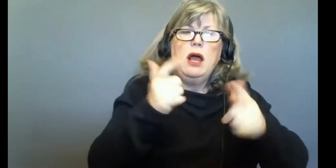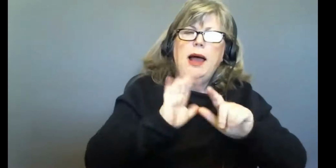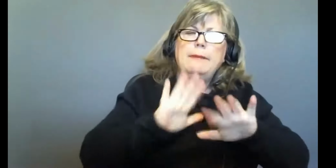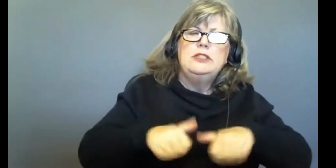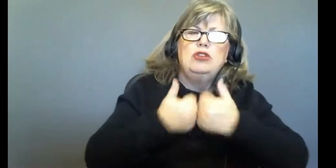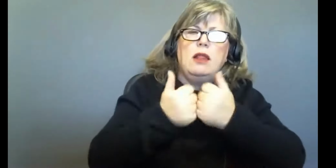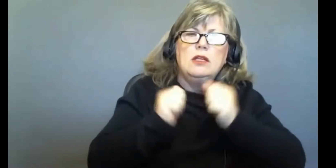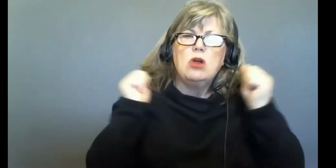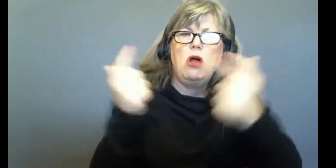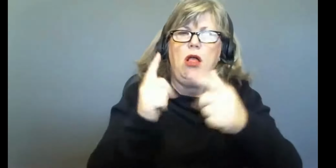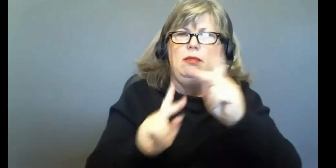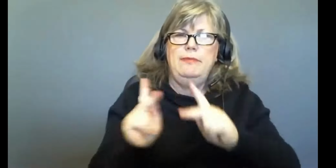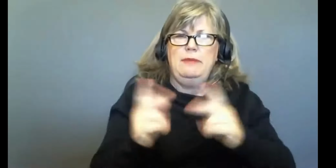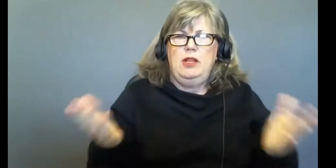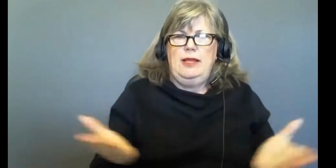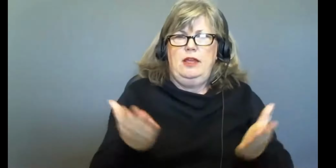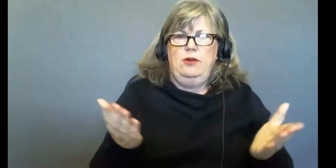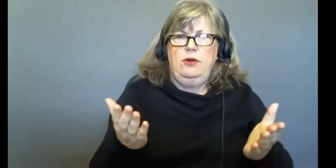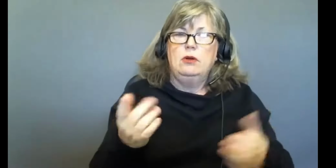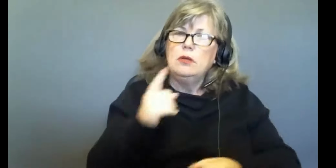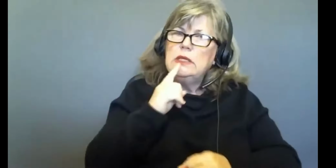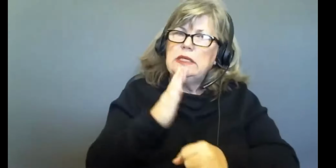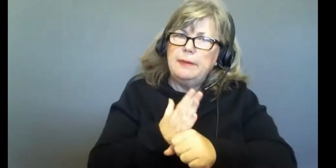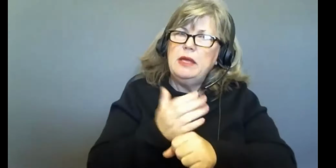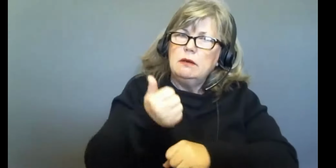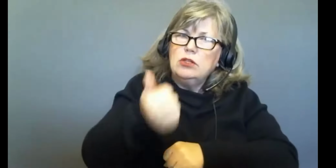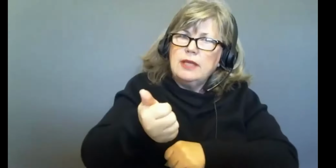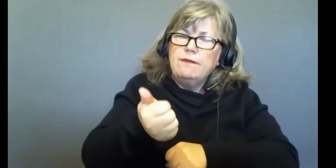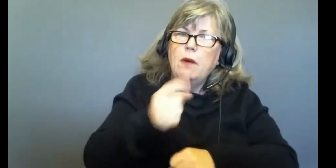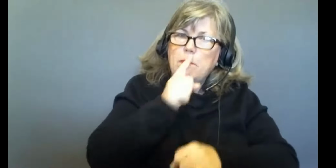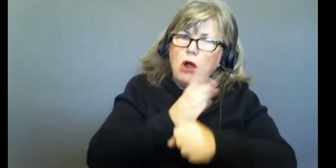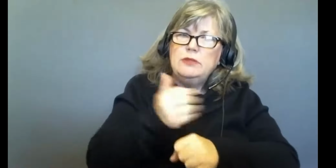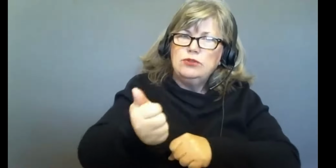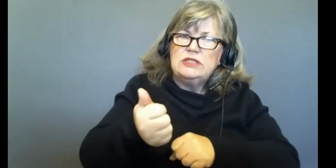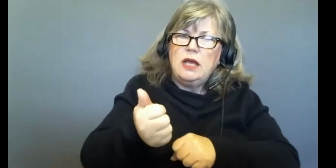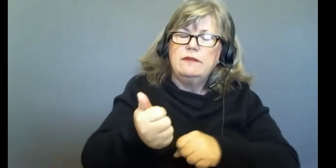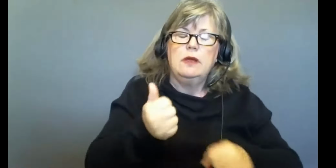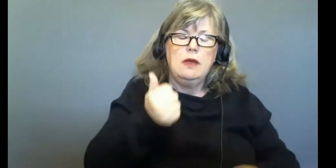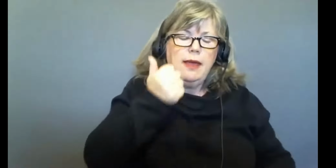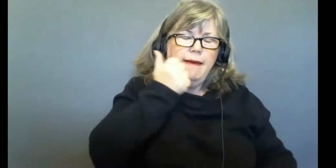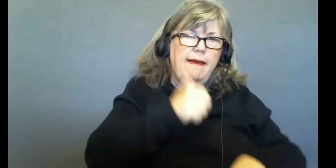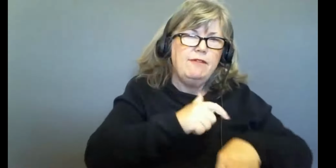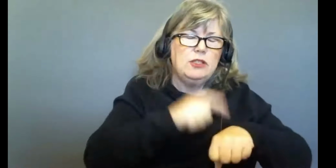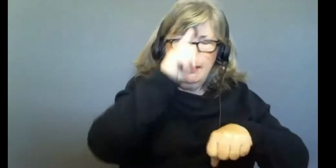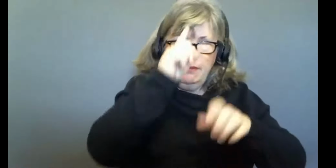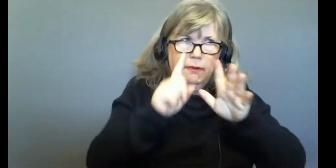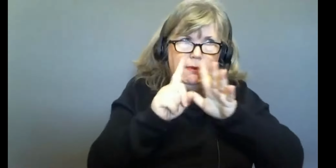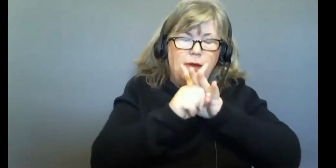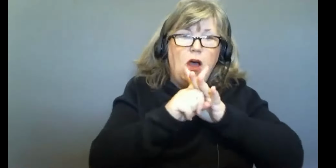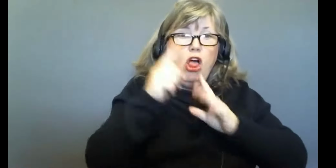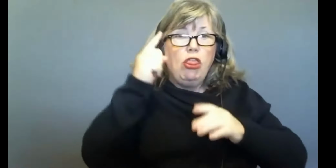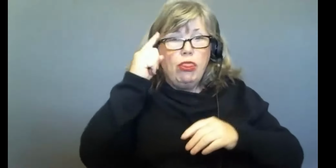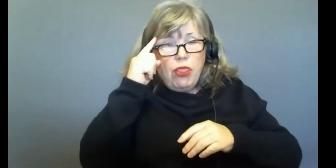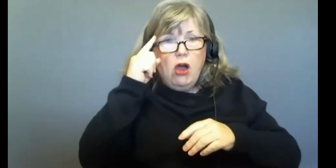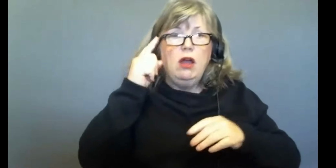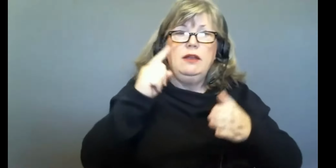to make a commitment to themselves that they will check every thought, every feeling, and every behavior